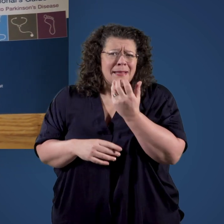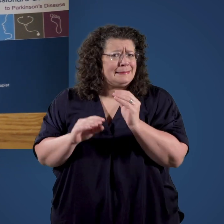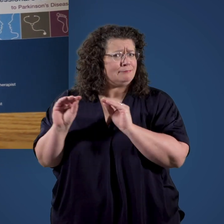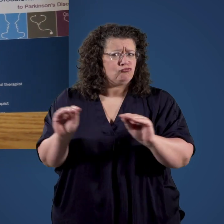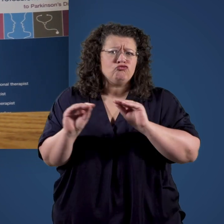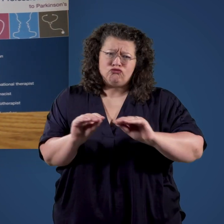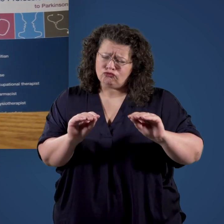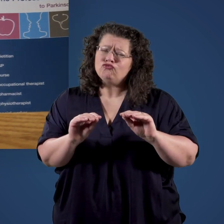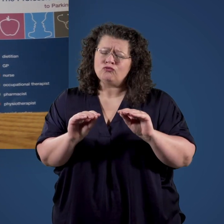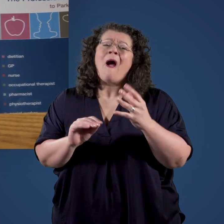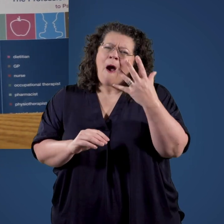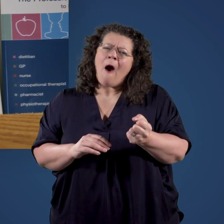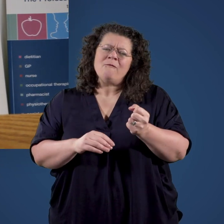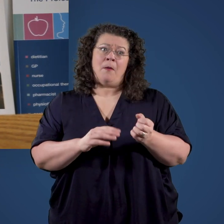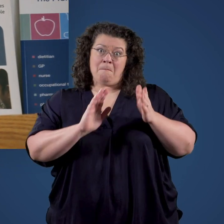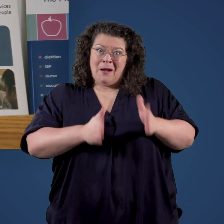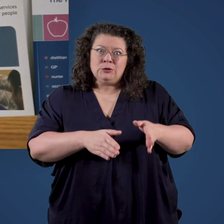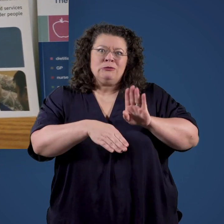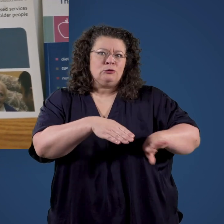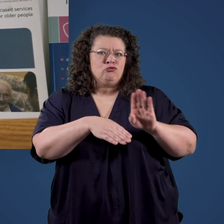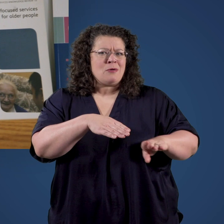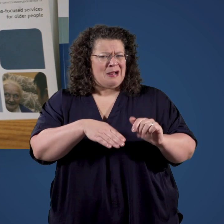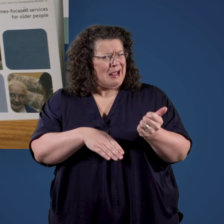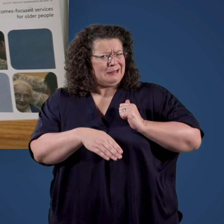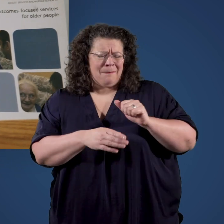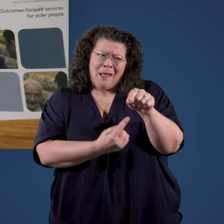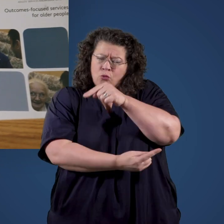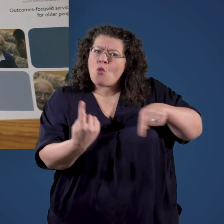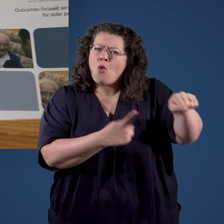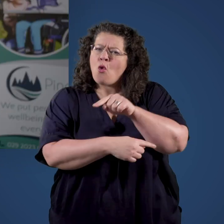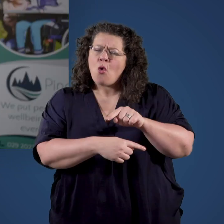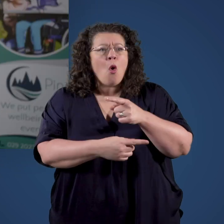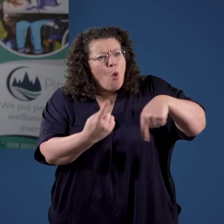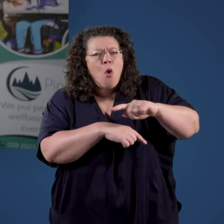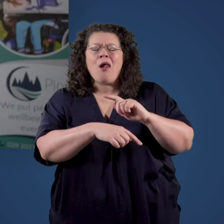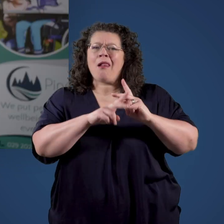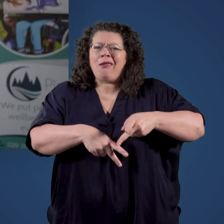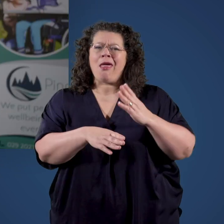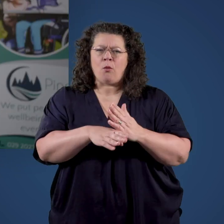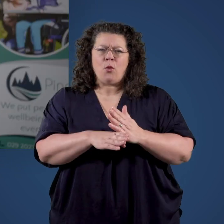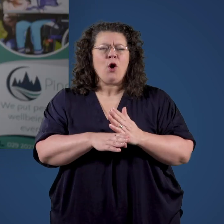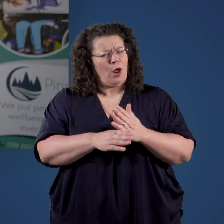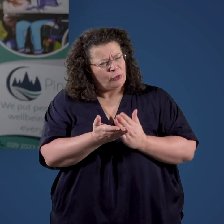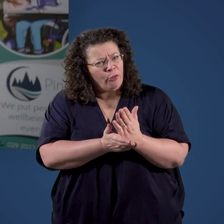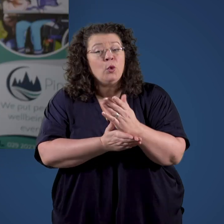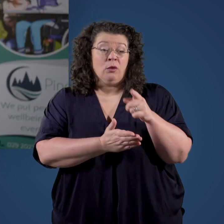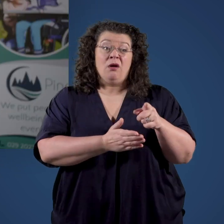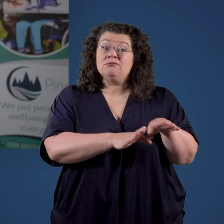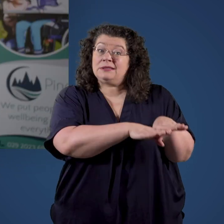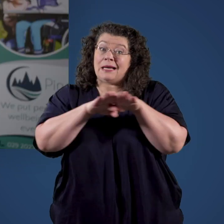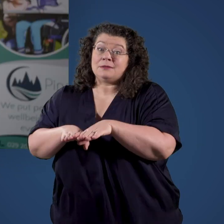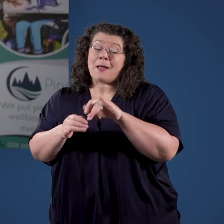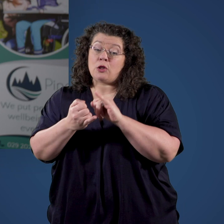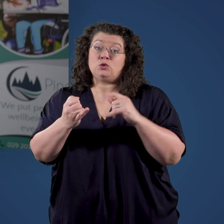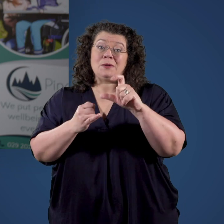training available. There's mandatory training that's expected of all providers and all care workers, and it's been